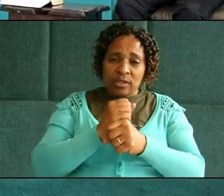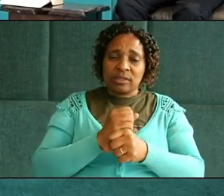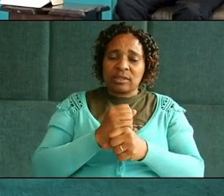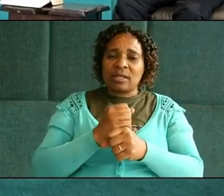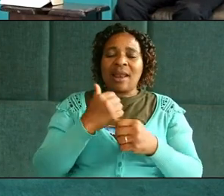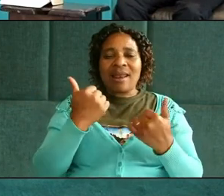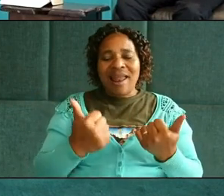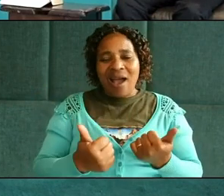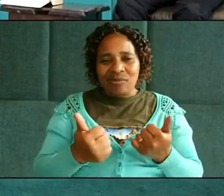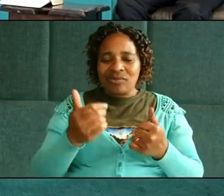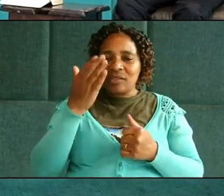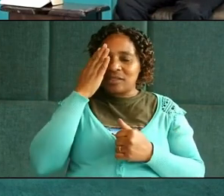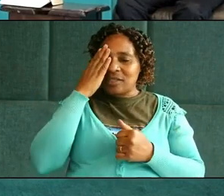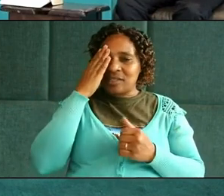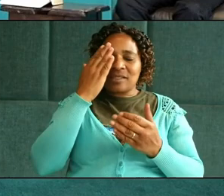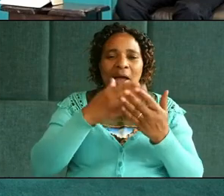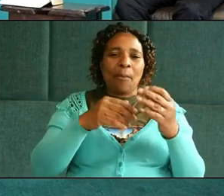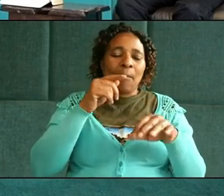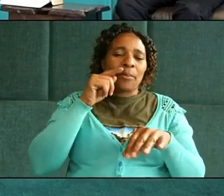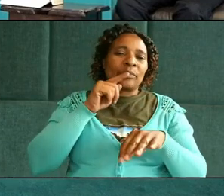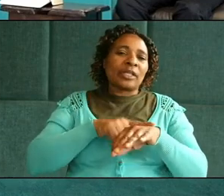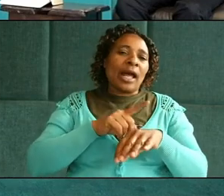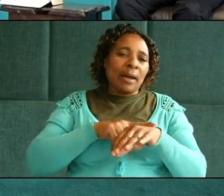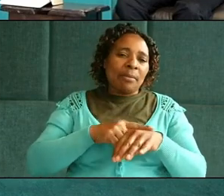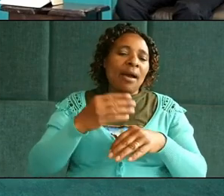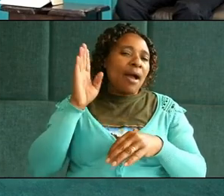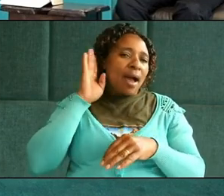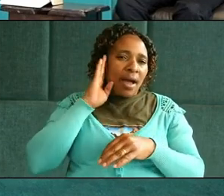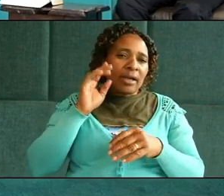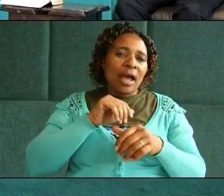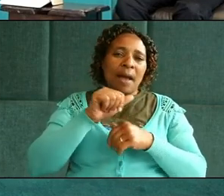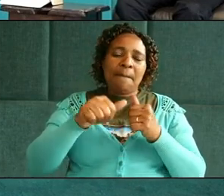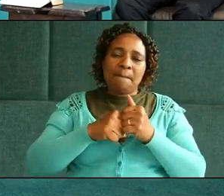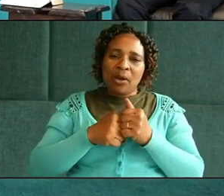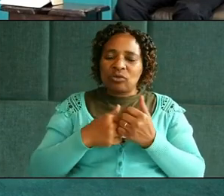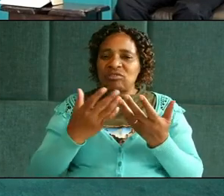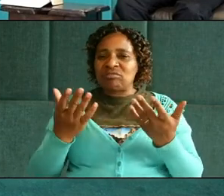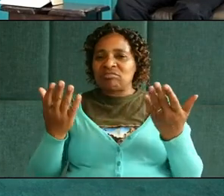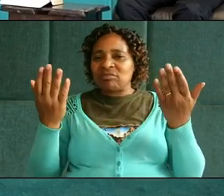The Israelites at some point had heard about the Reubenites